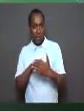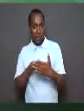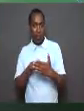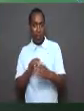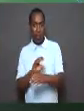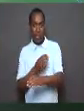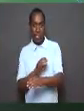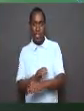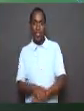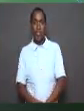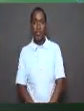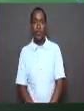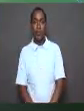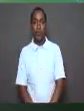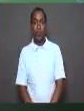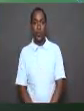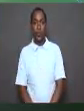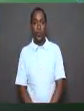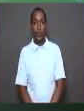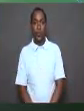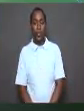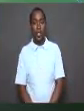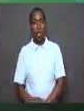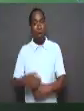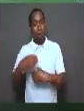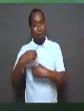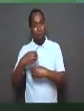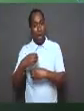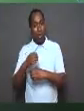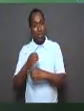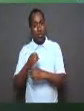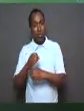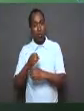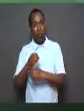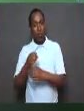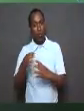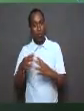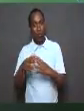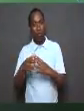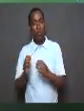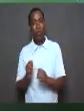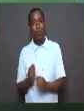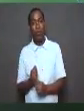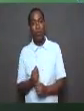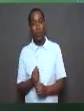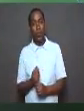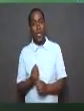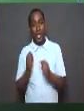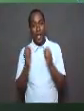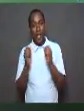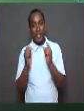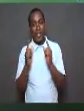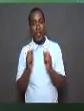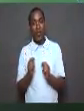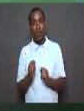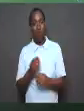cells. As microscopes have improved, so has the understanding